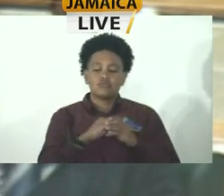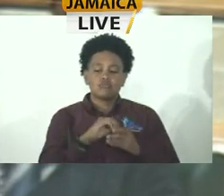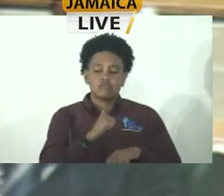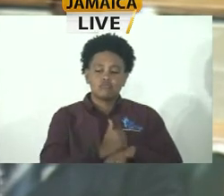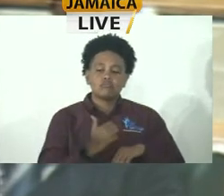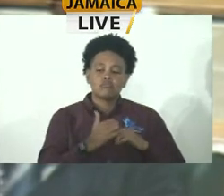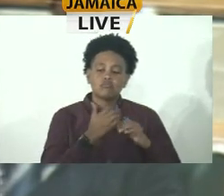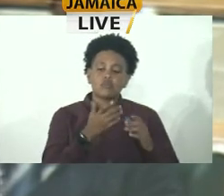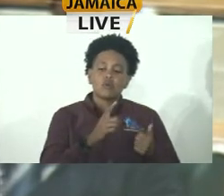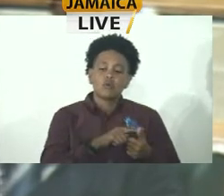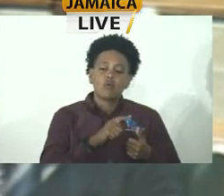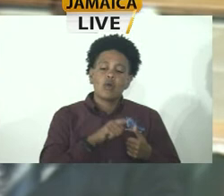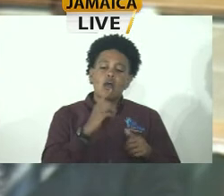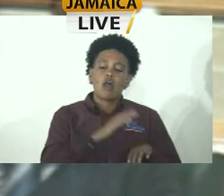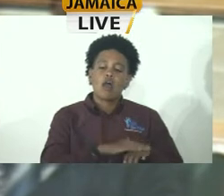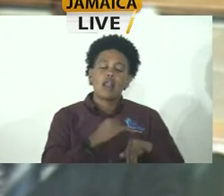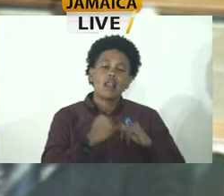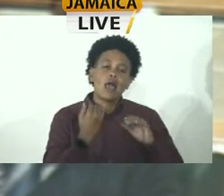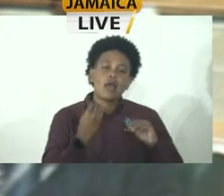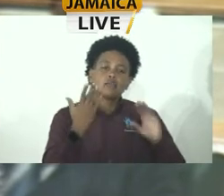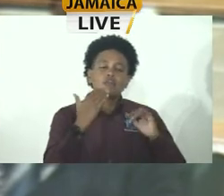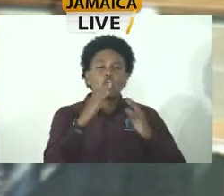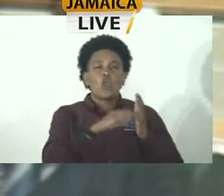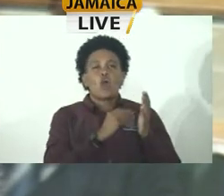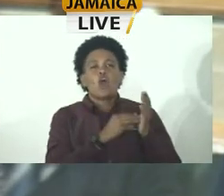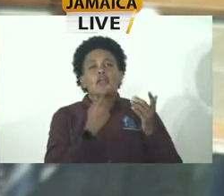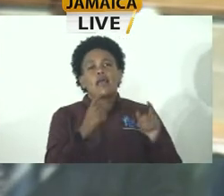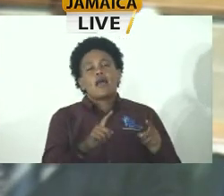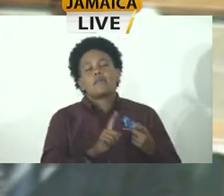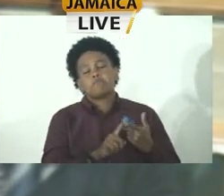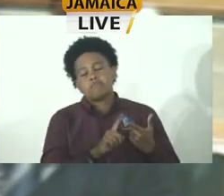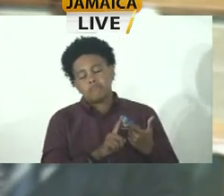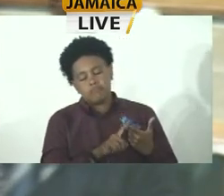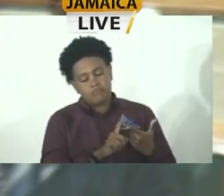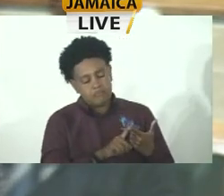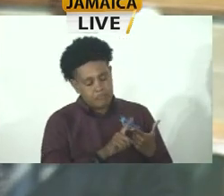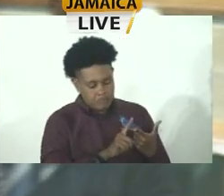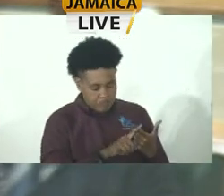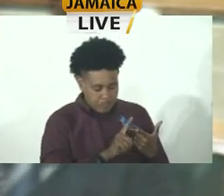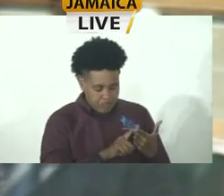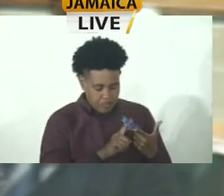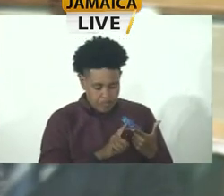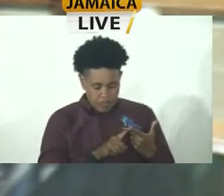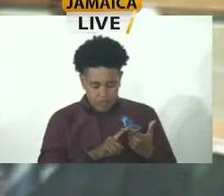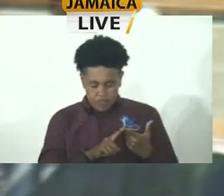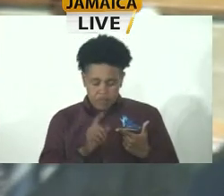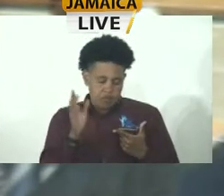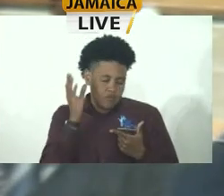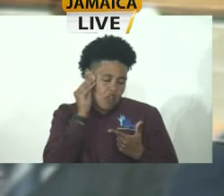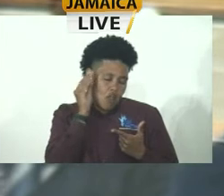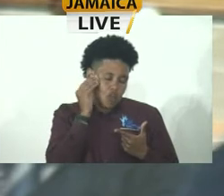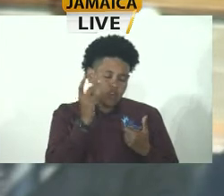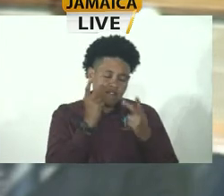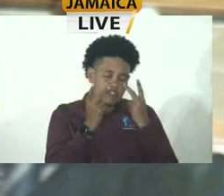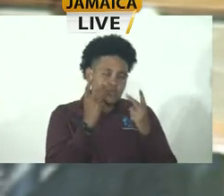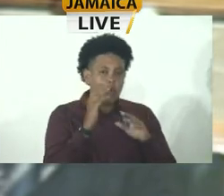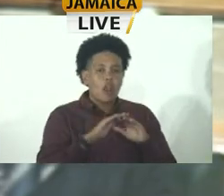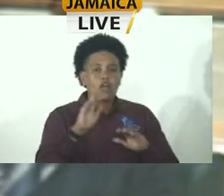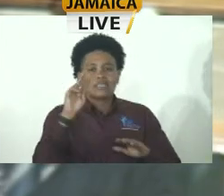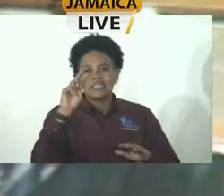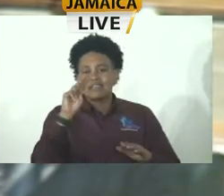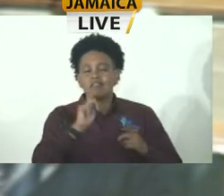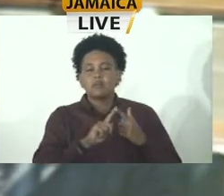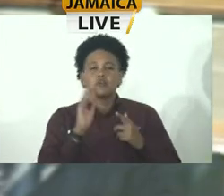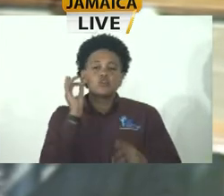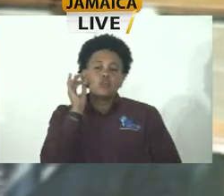would be the virtual online learning the the audio visuals on tv and and